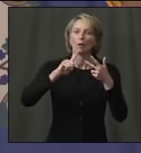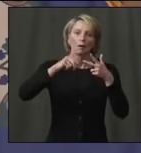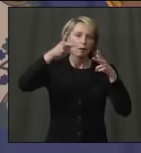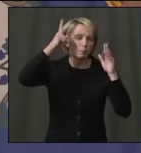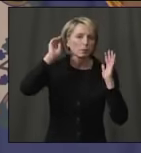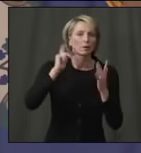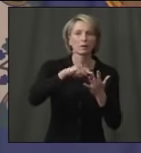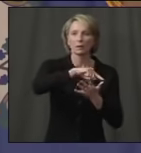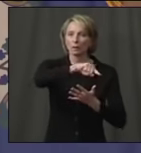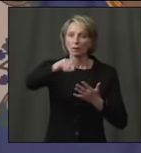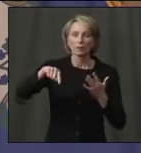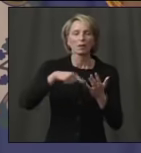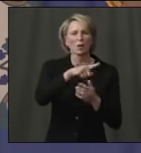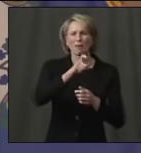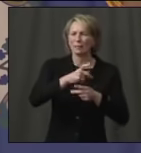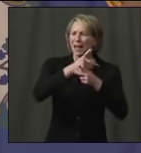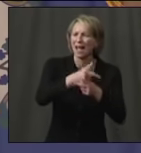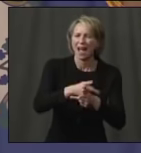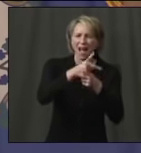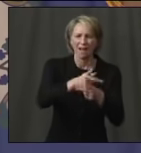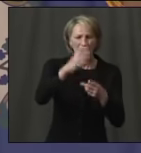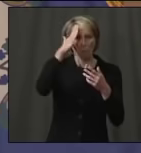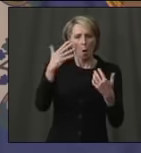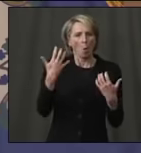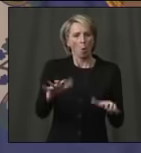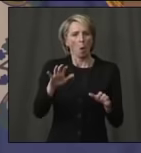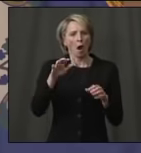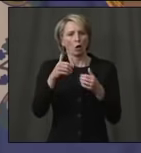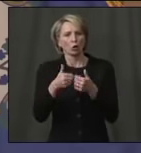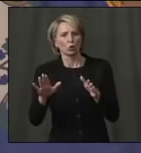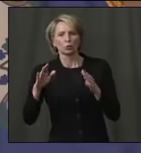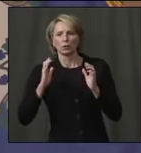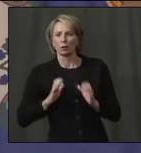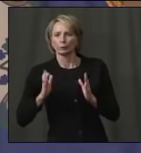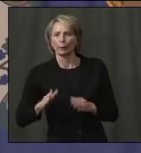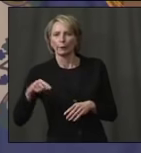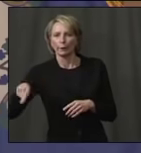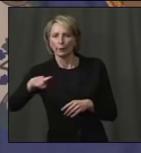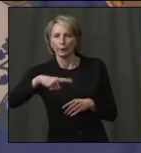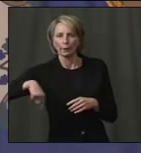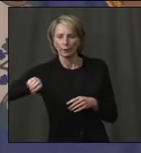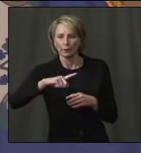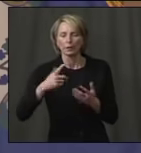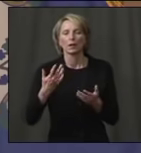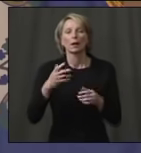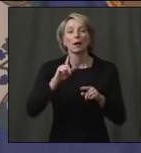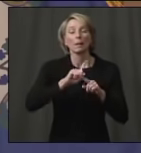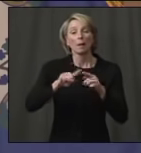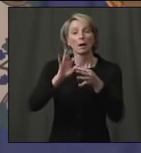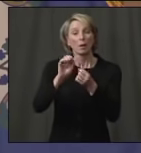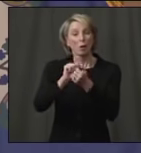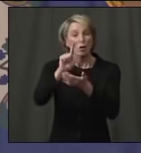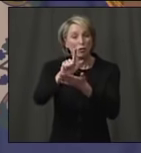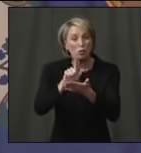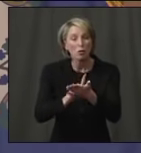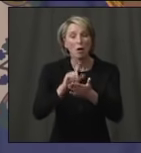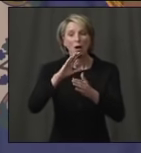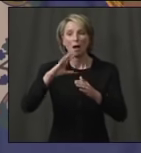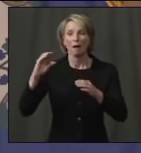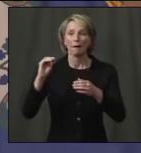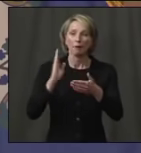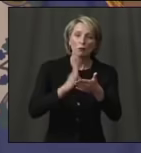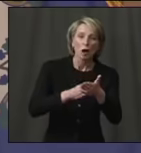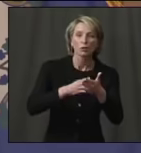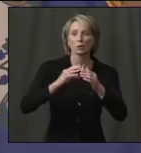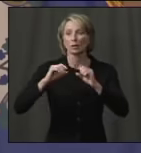over backwards to do that. The legal liability on that, I've got to think about a little bit more in terms of this is